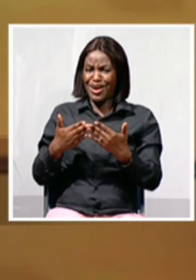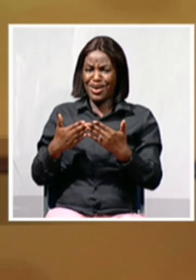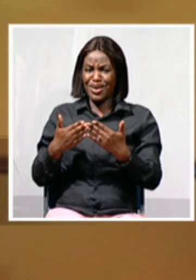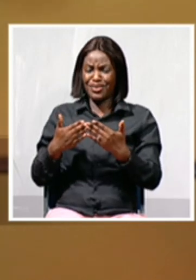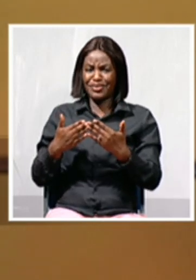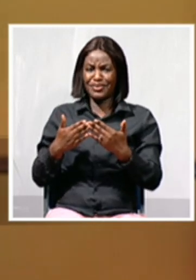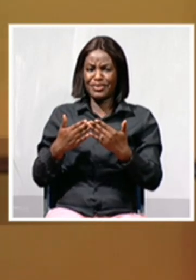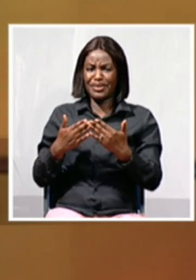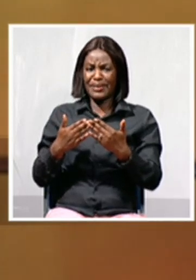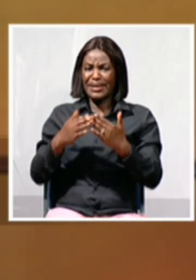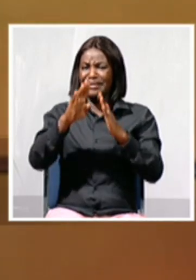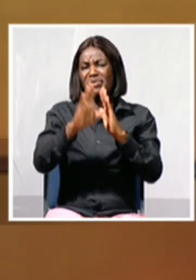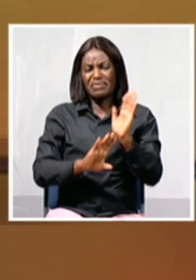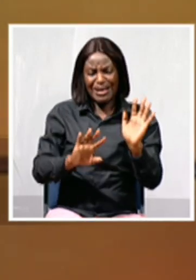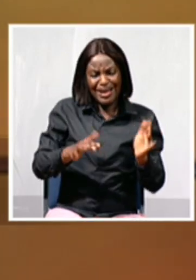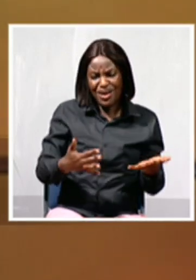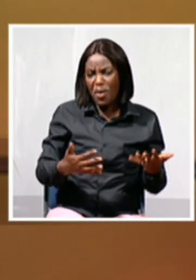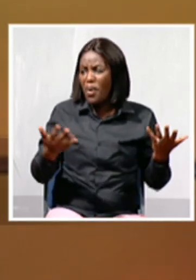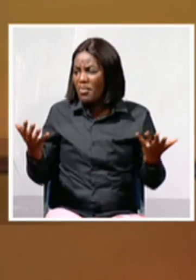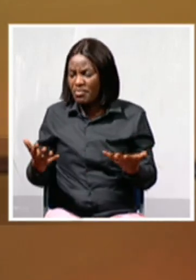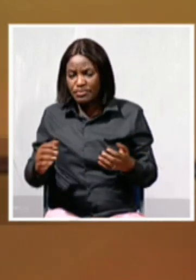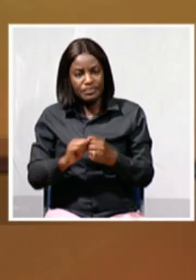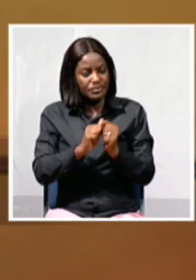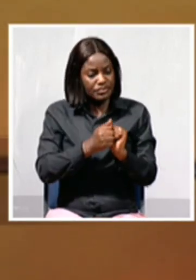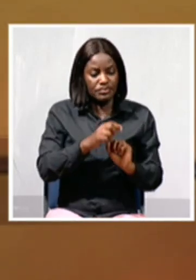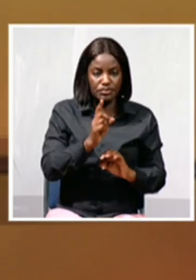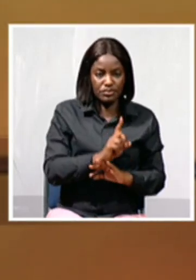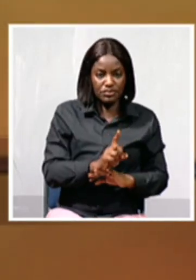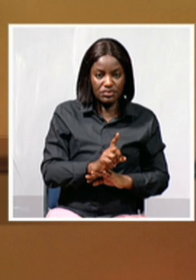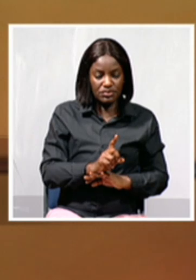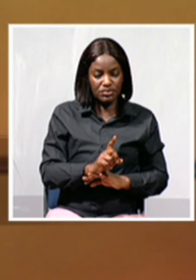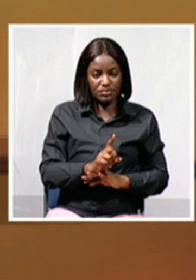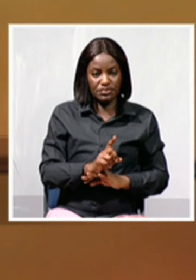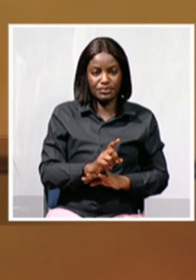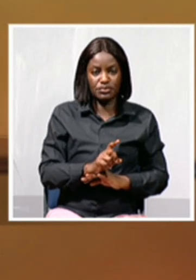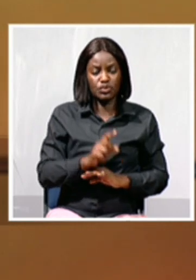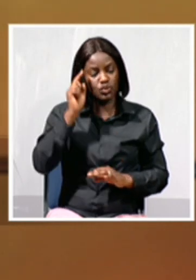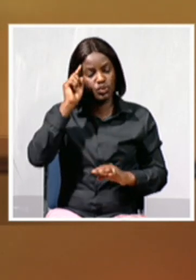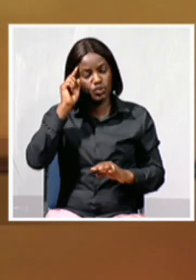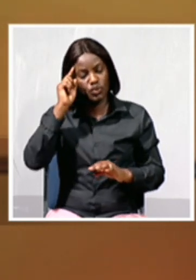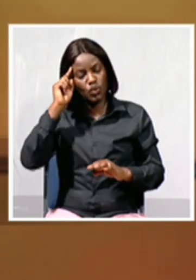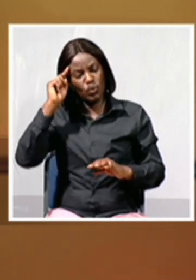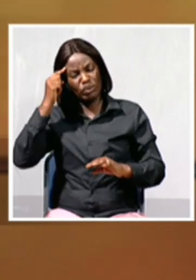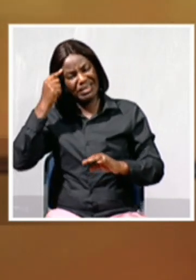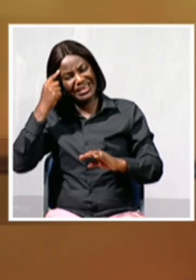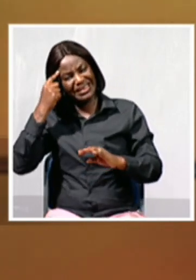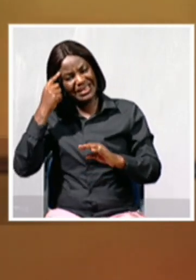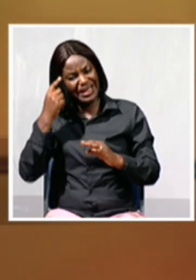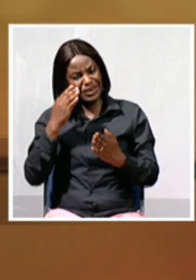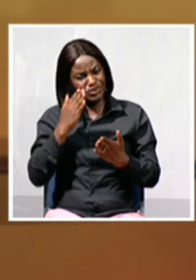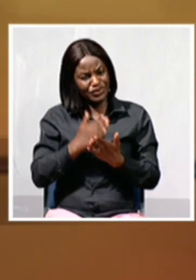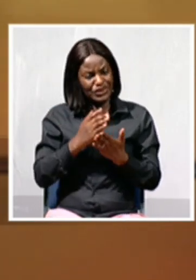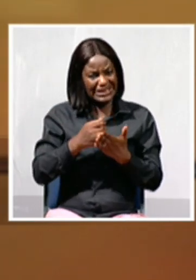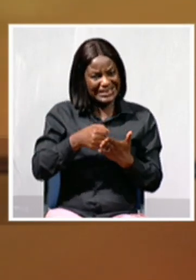So we are trying to tailor-make these messages in order to entice the youth to, it's one thing to